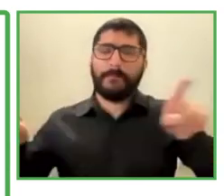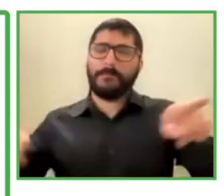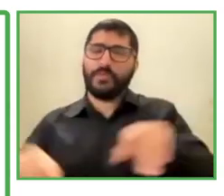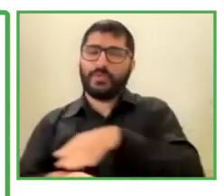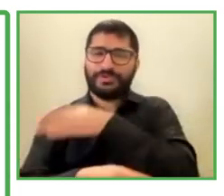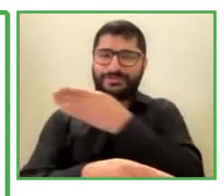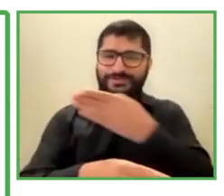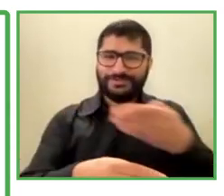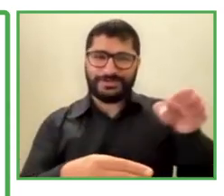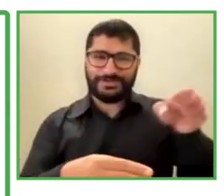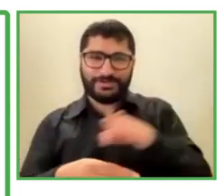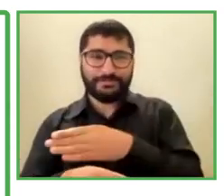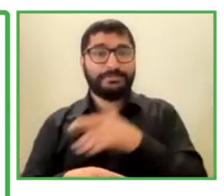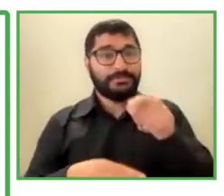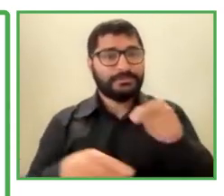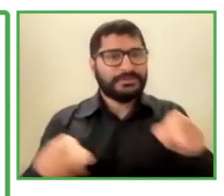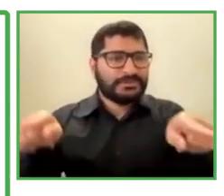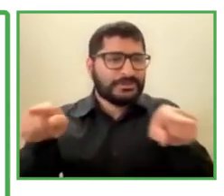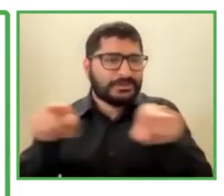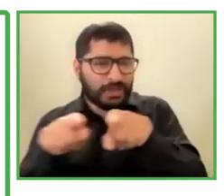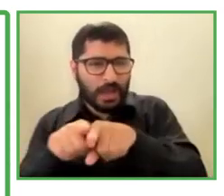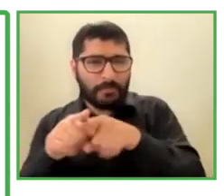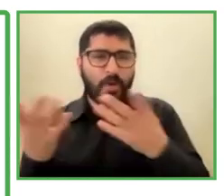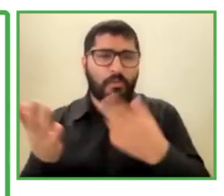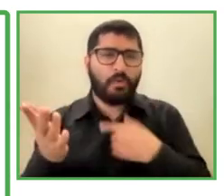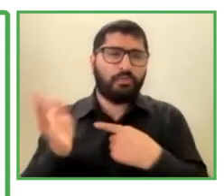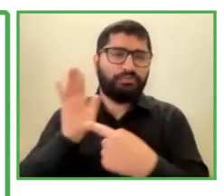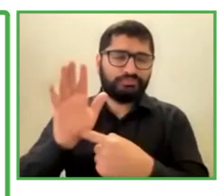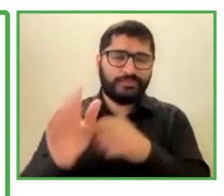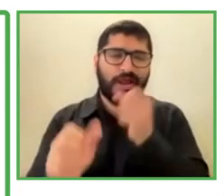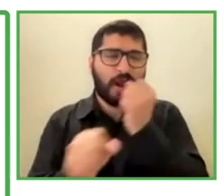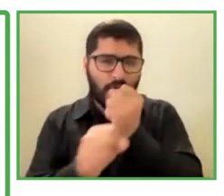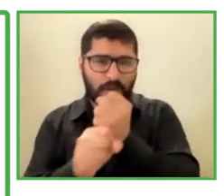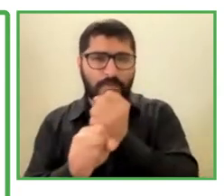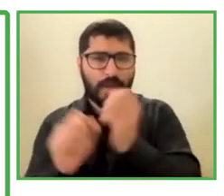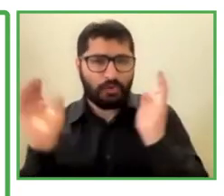And it is also a source of work.